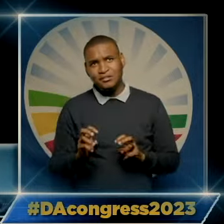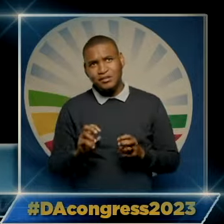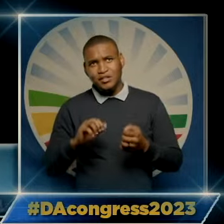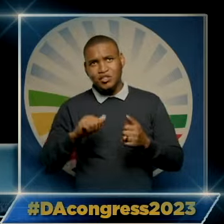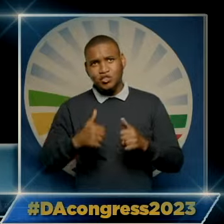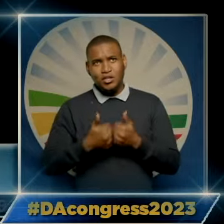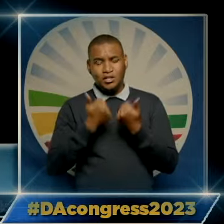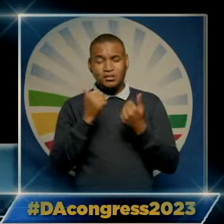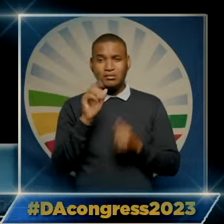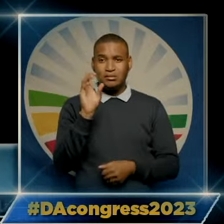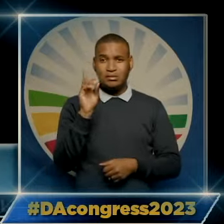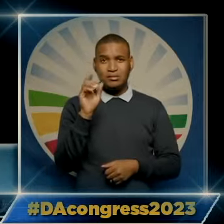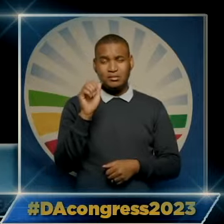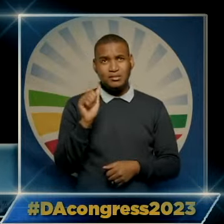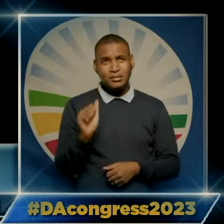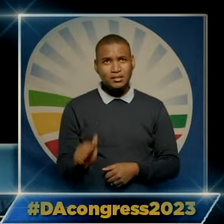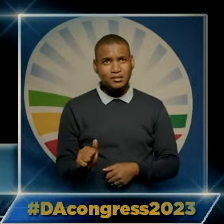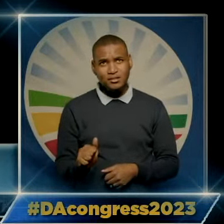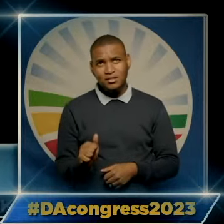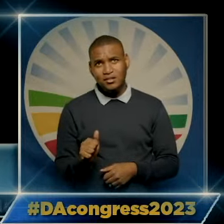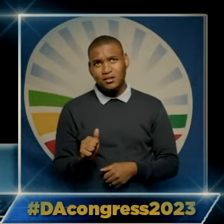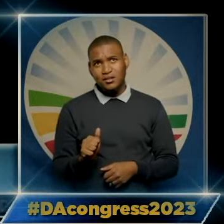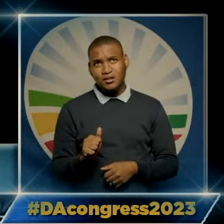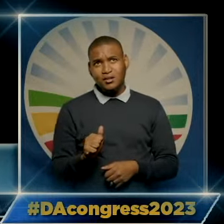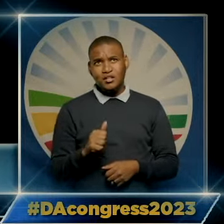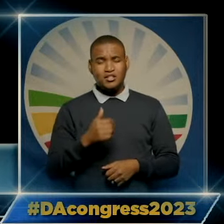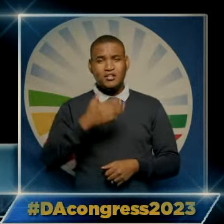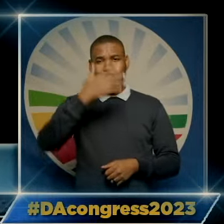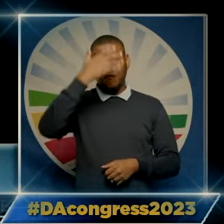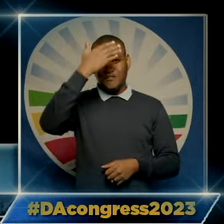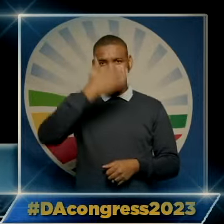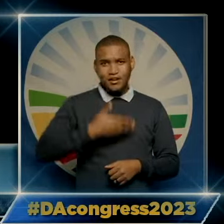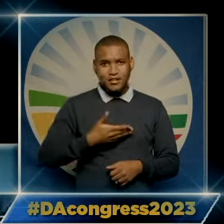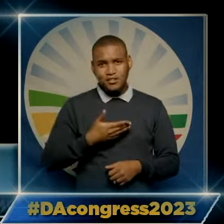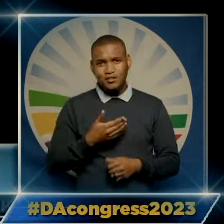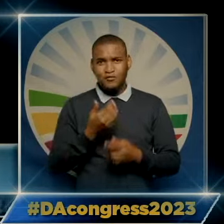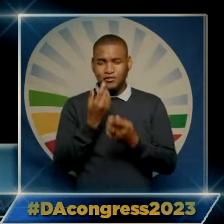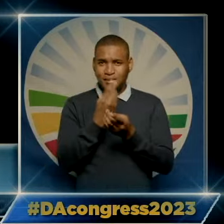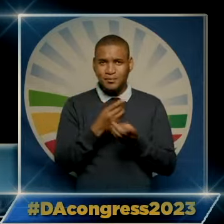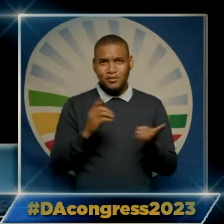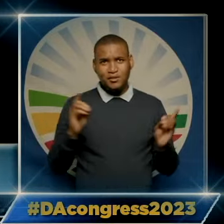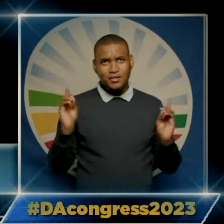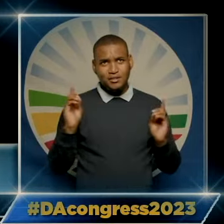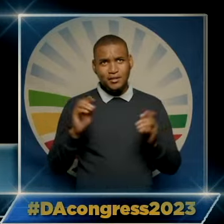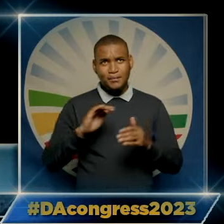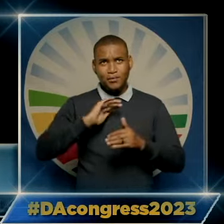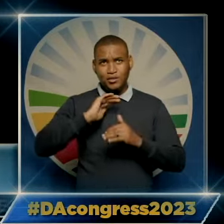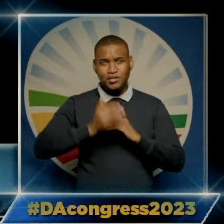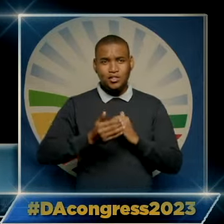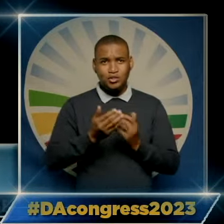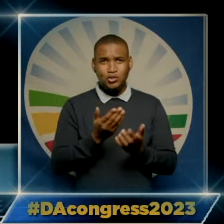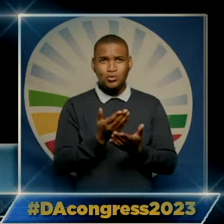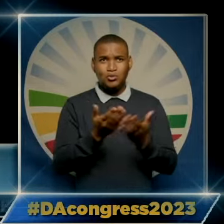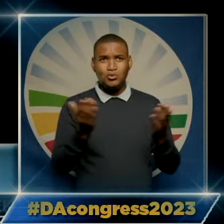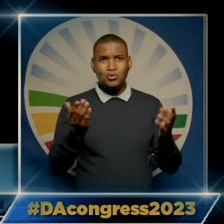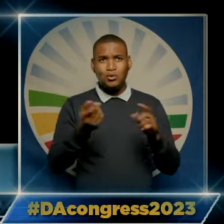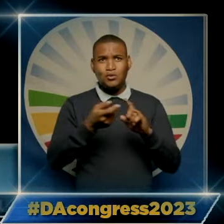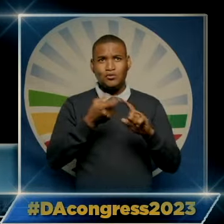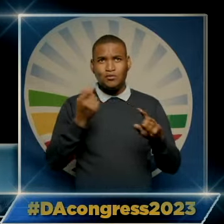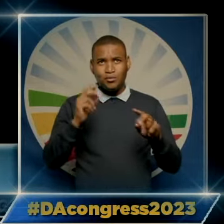The Democratic Alliance is at the forefront of democracy, protecting you from